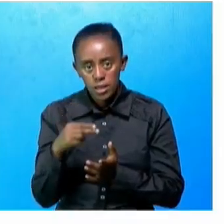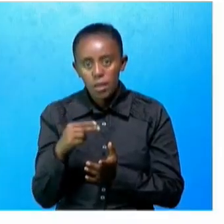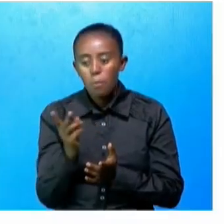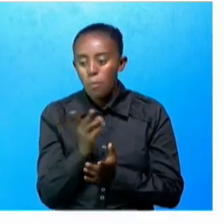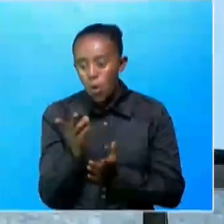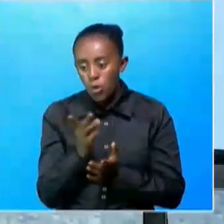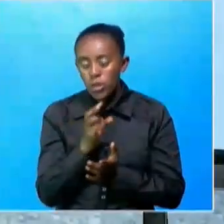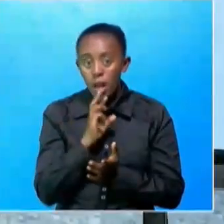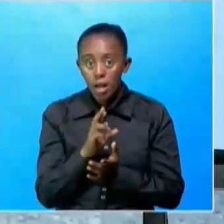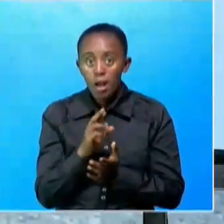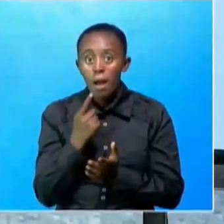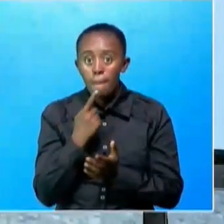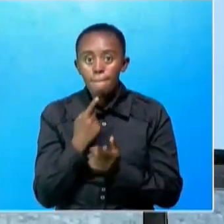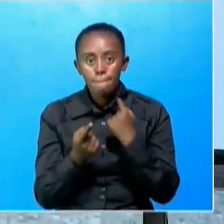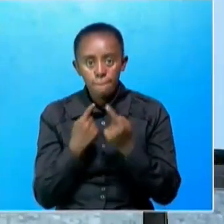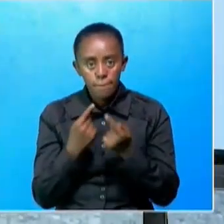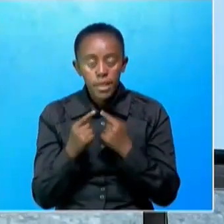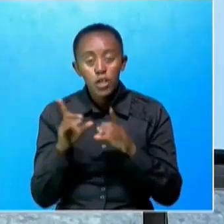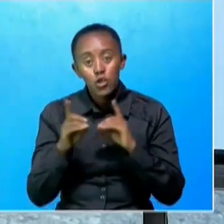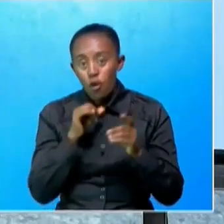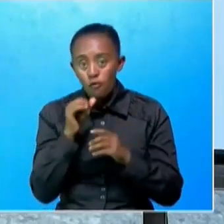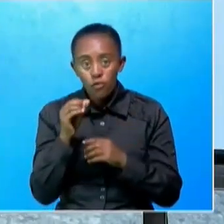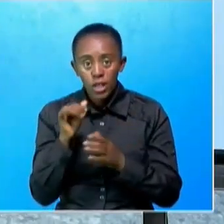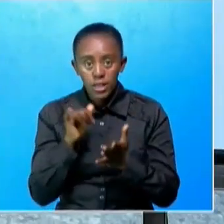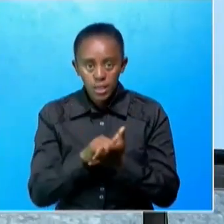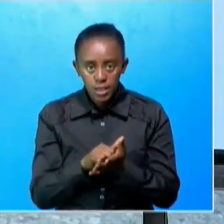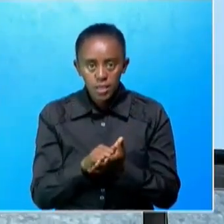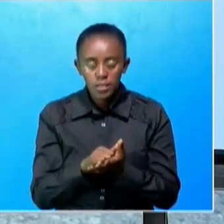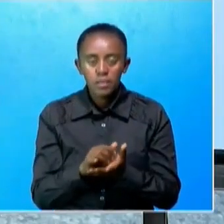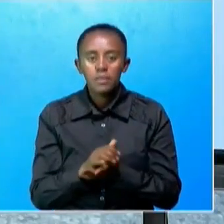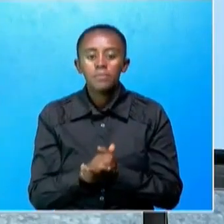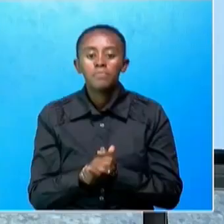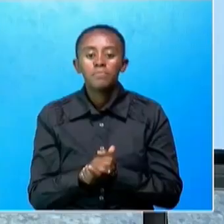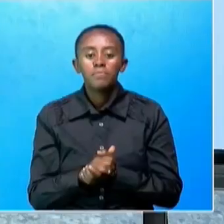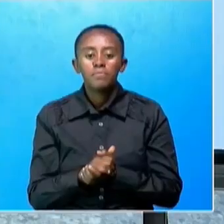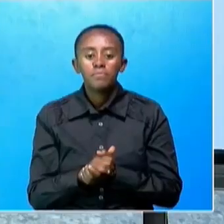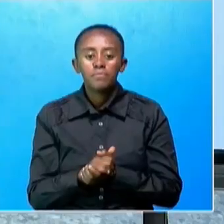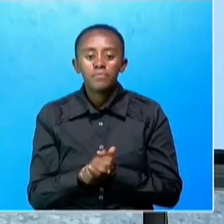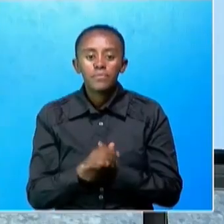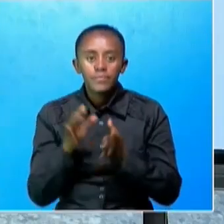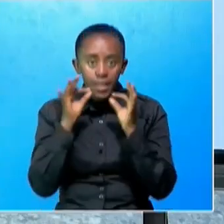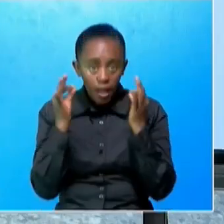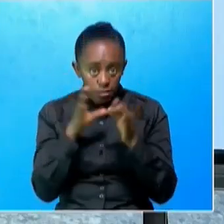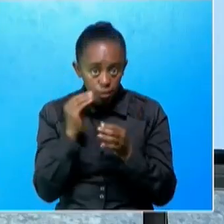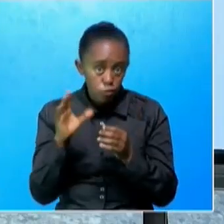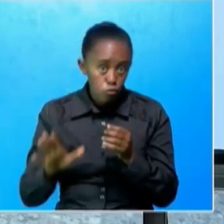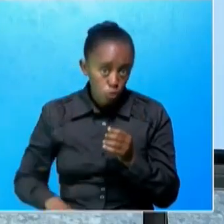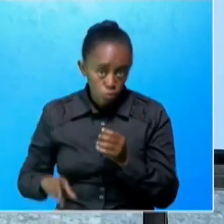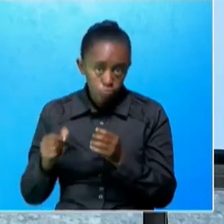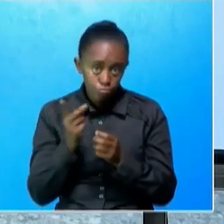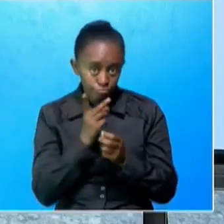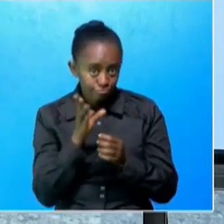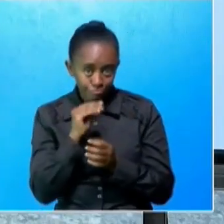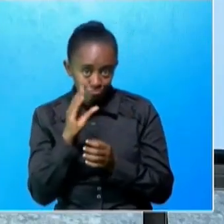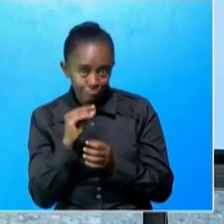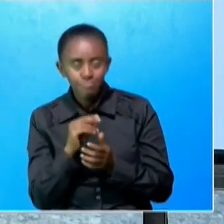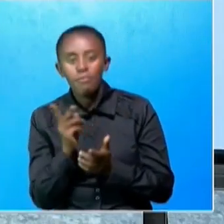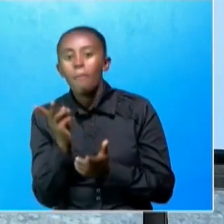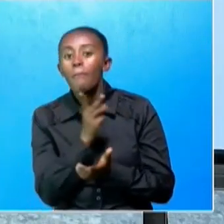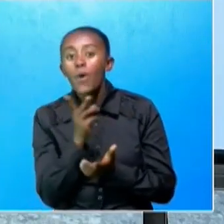are, I'm talking about, don't forget that, dogs and cats. Both